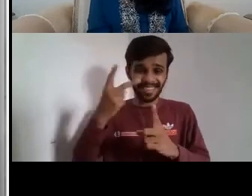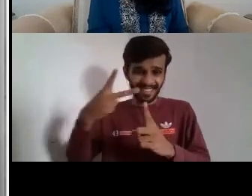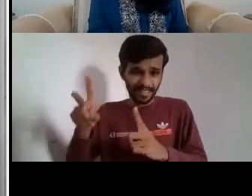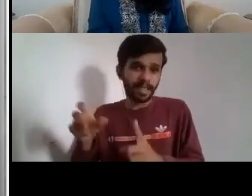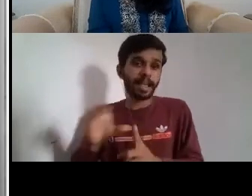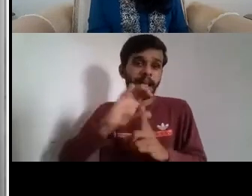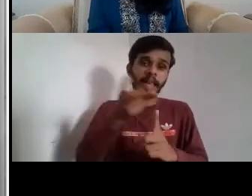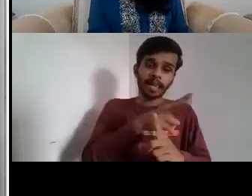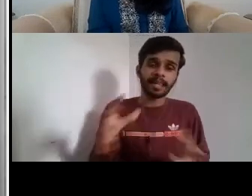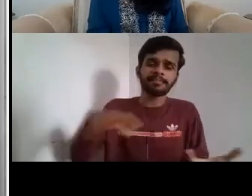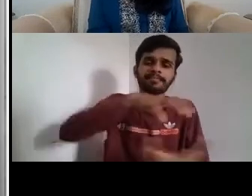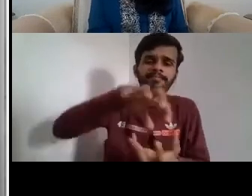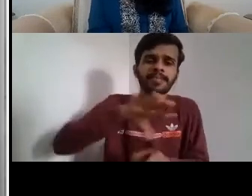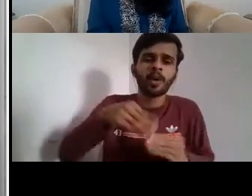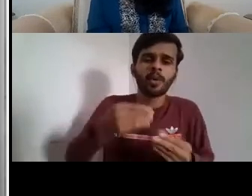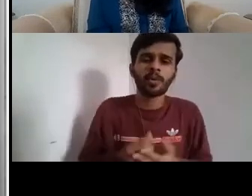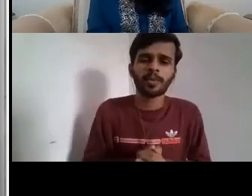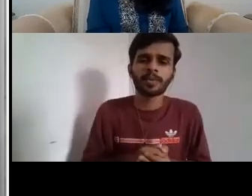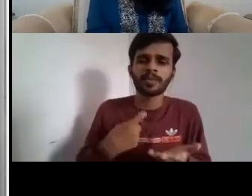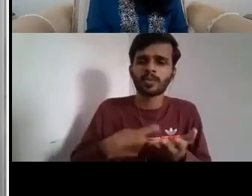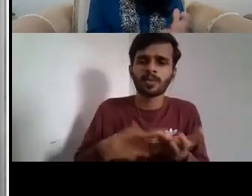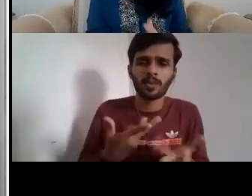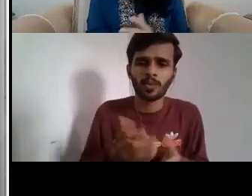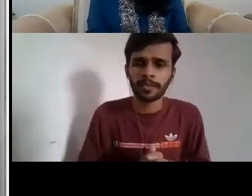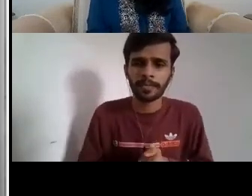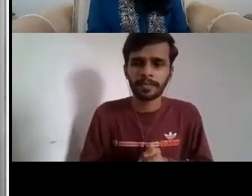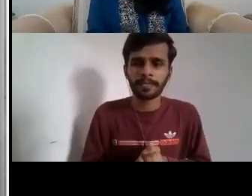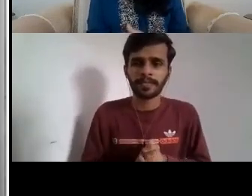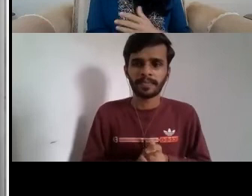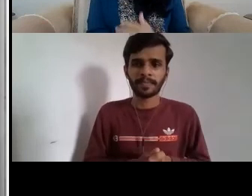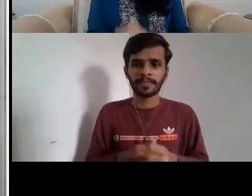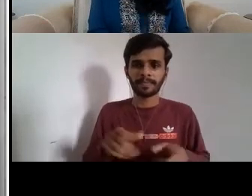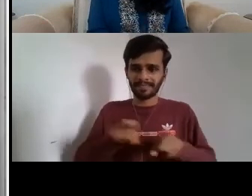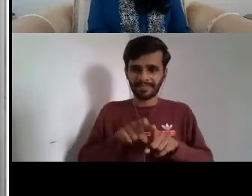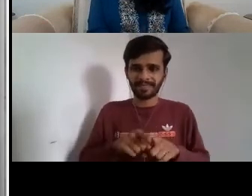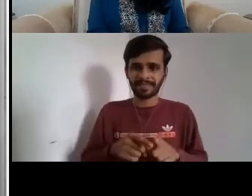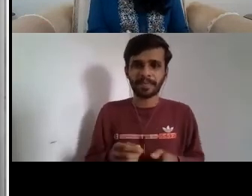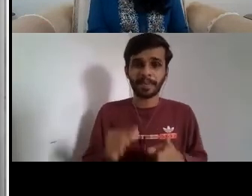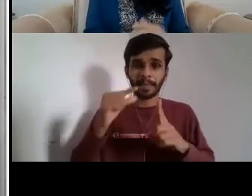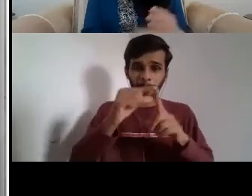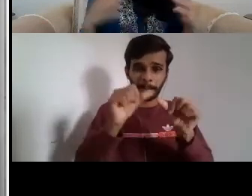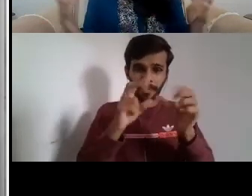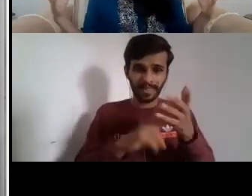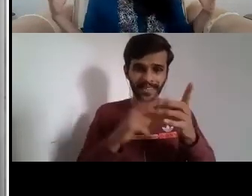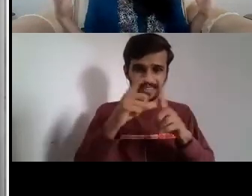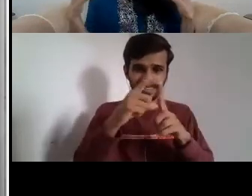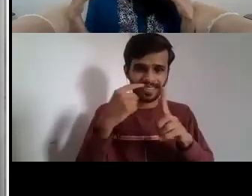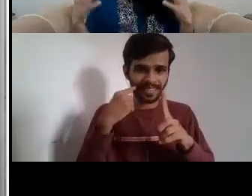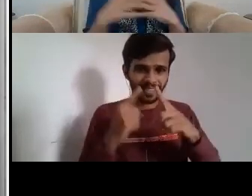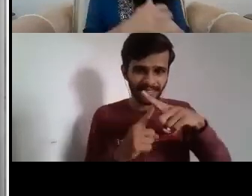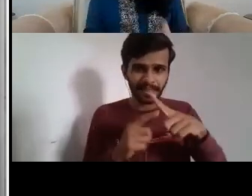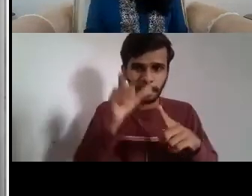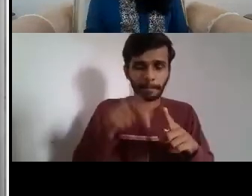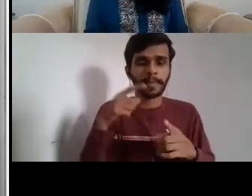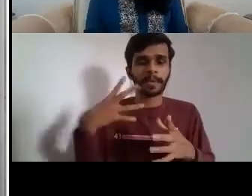in contemporary times, as we saw, largely began with Pandit Ravi Shankar, who helped connect the world